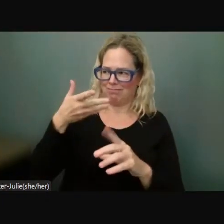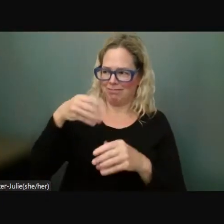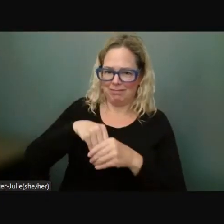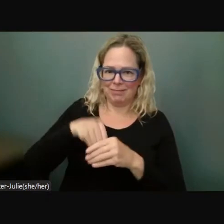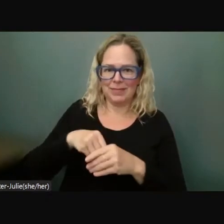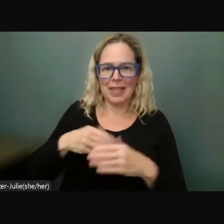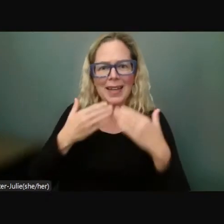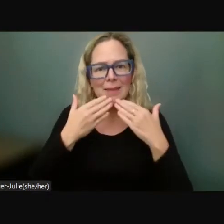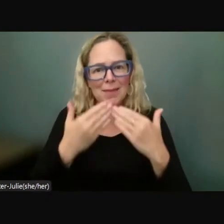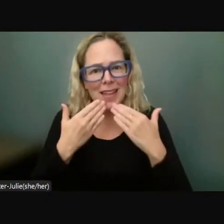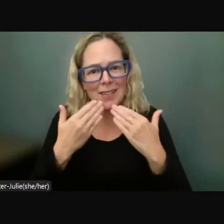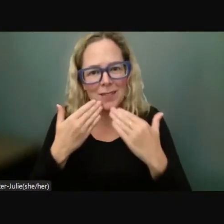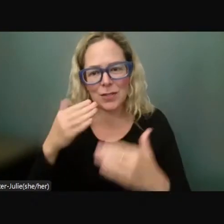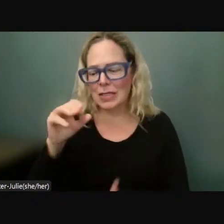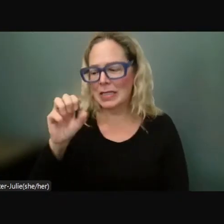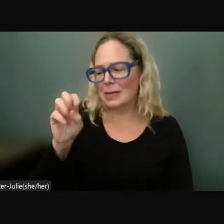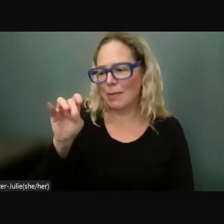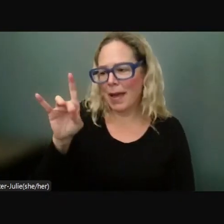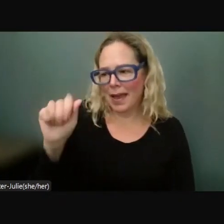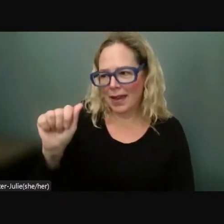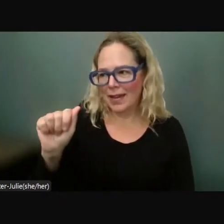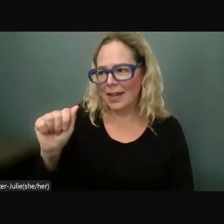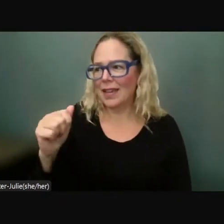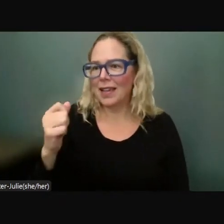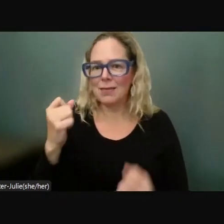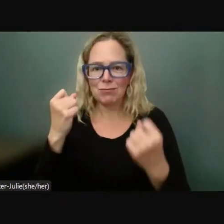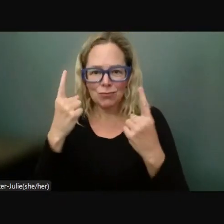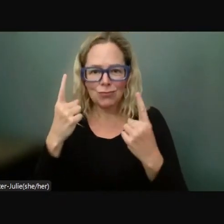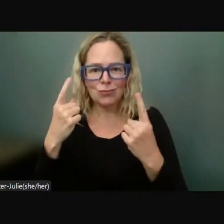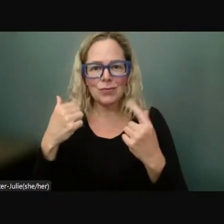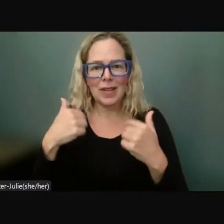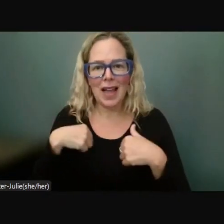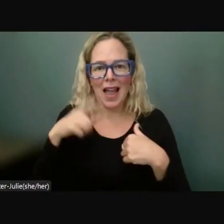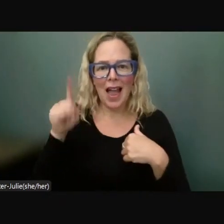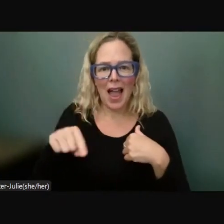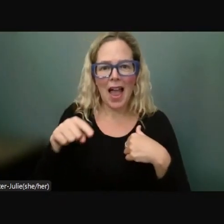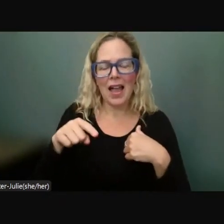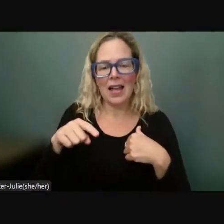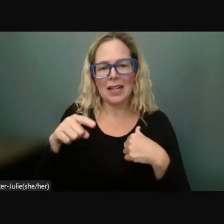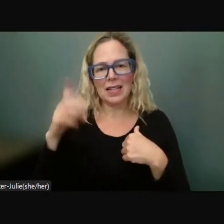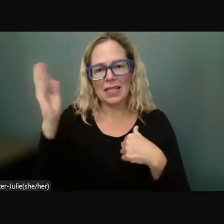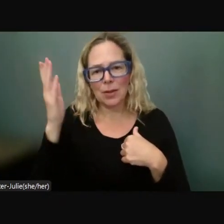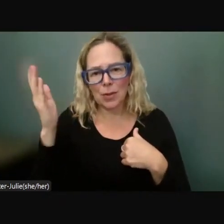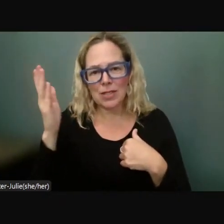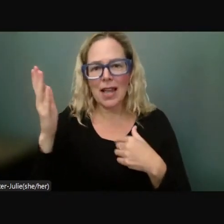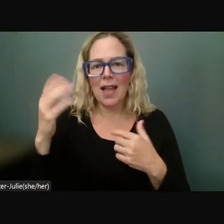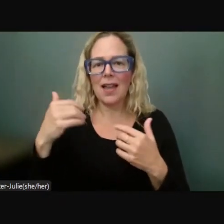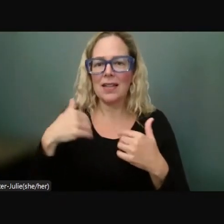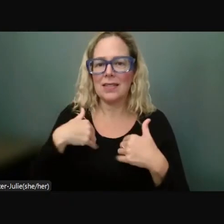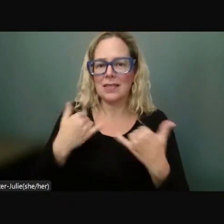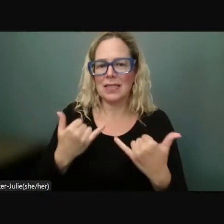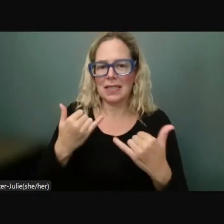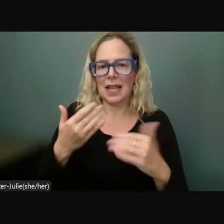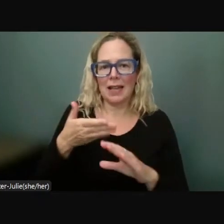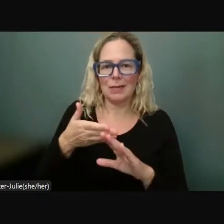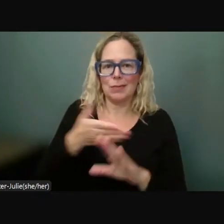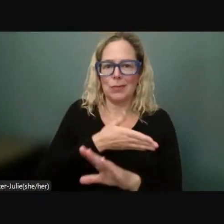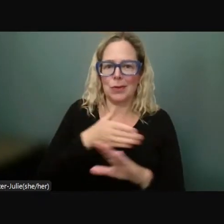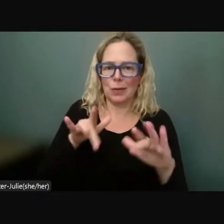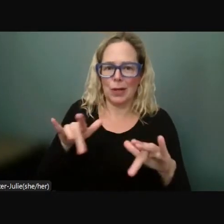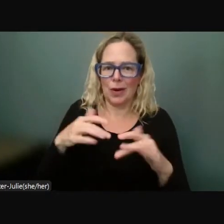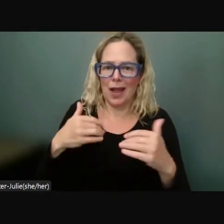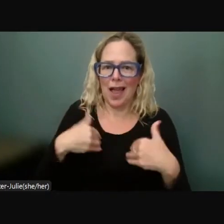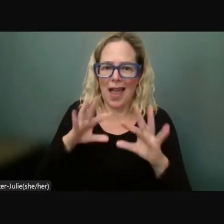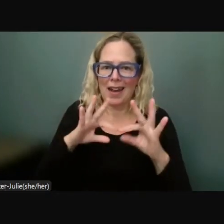today that were understanding that I needed to present pre-recorded and virtually to you today. I had a family conflict arise that I could